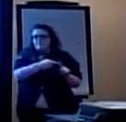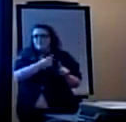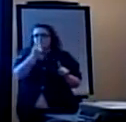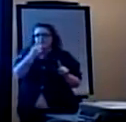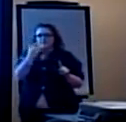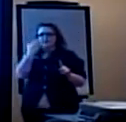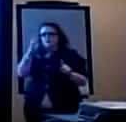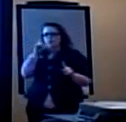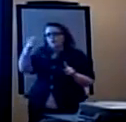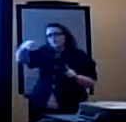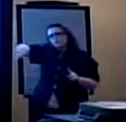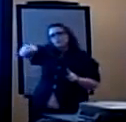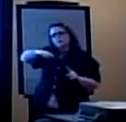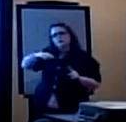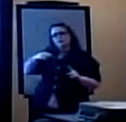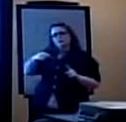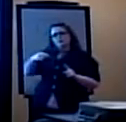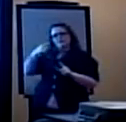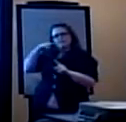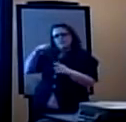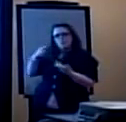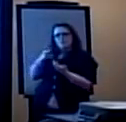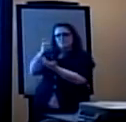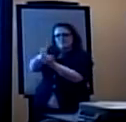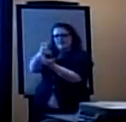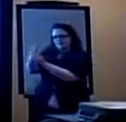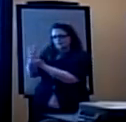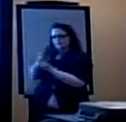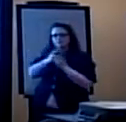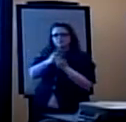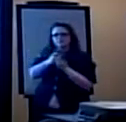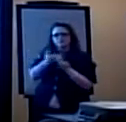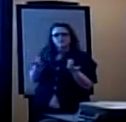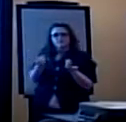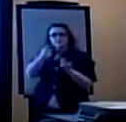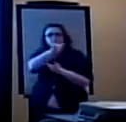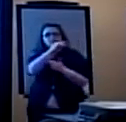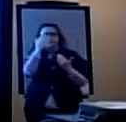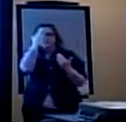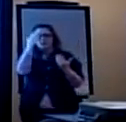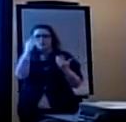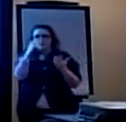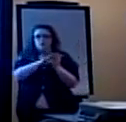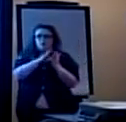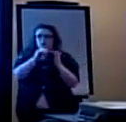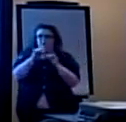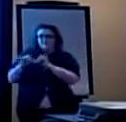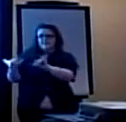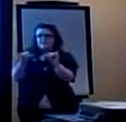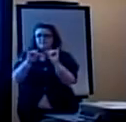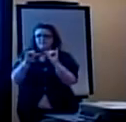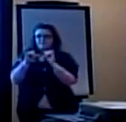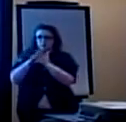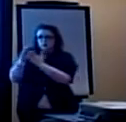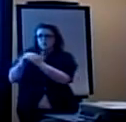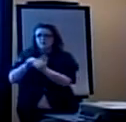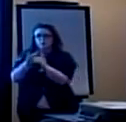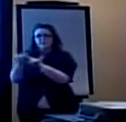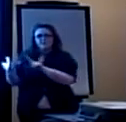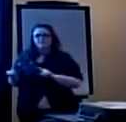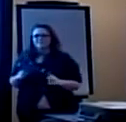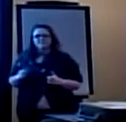they're not, but because it's very hard to design something that fits everybody. Because of course, as you all know, does everyone learn the same? There's